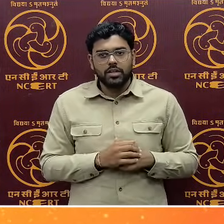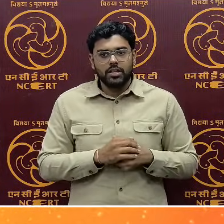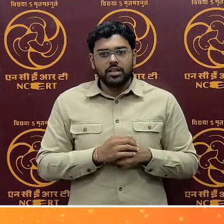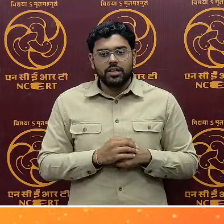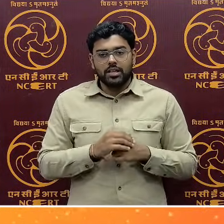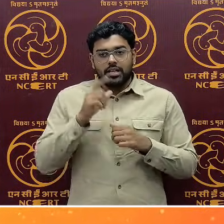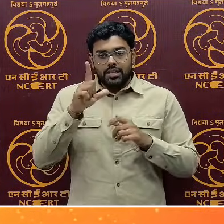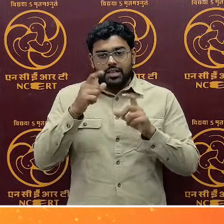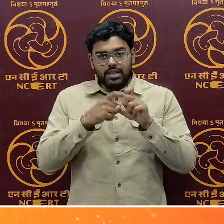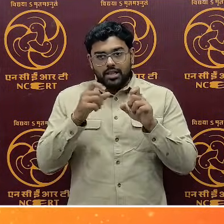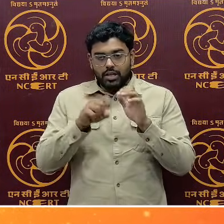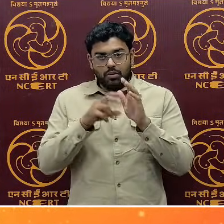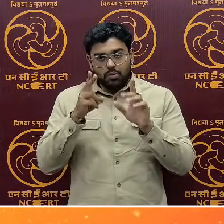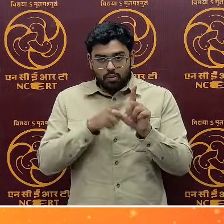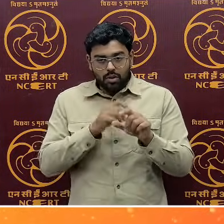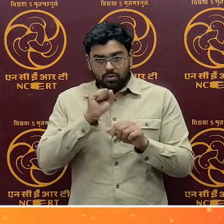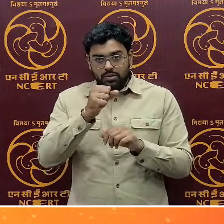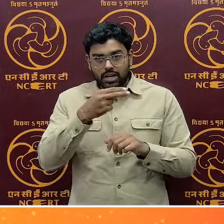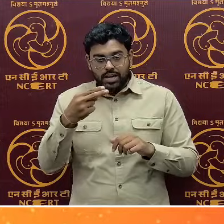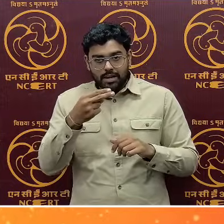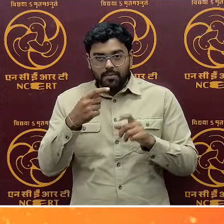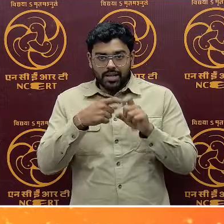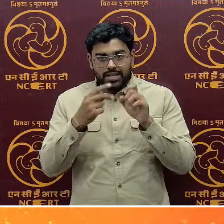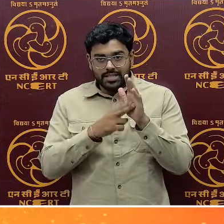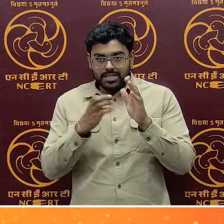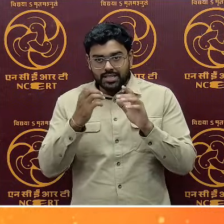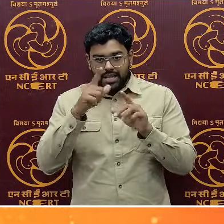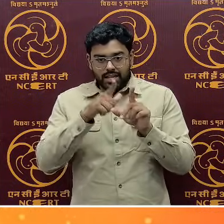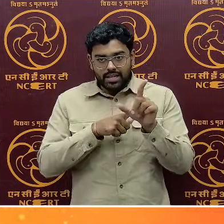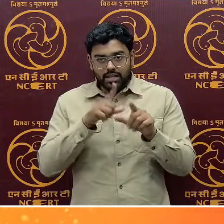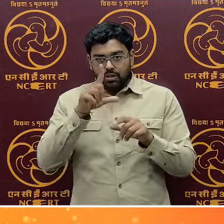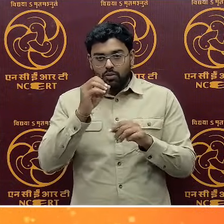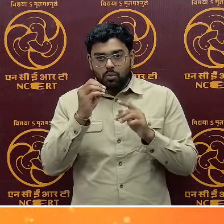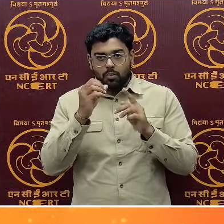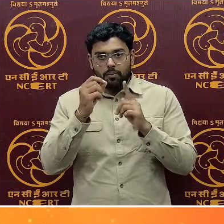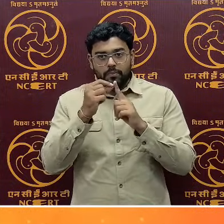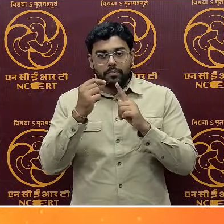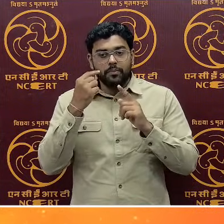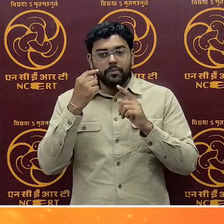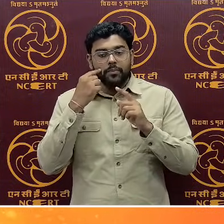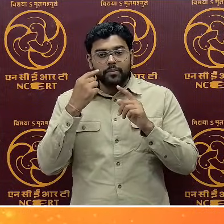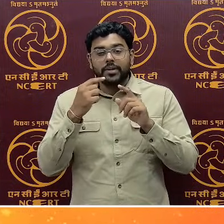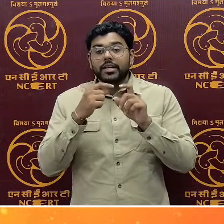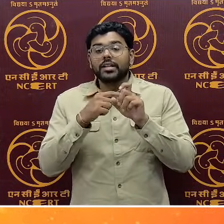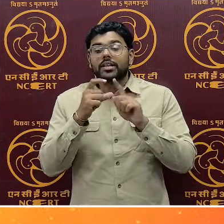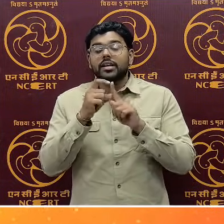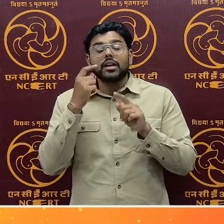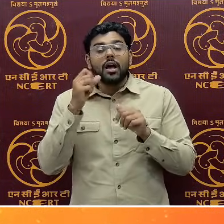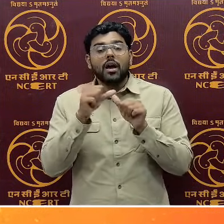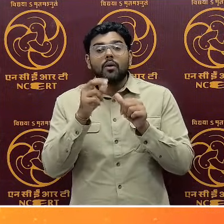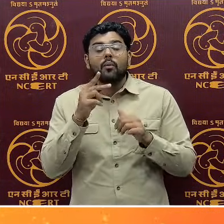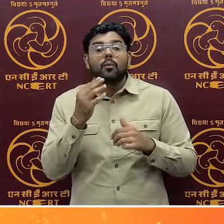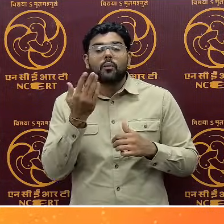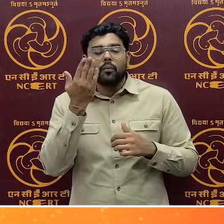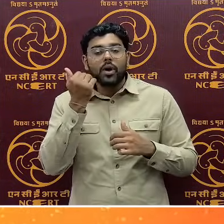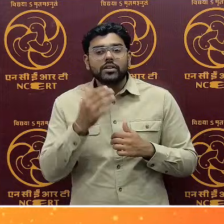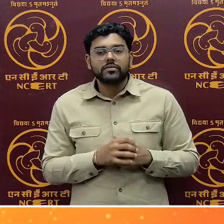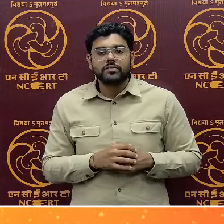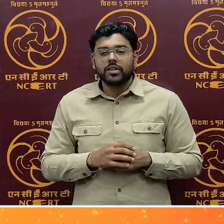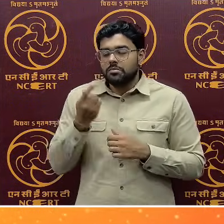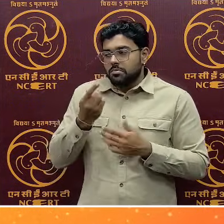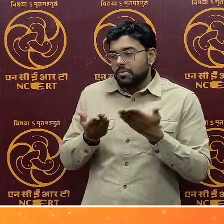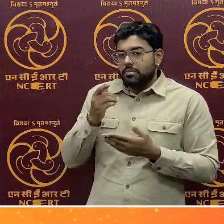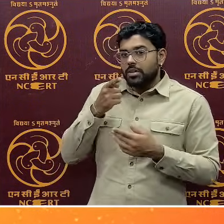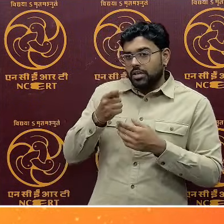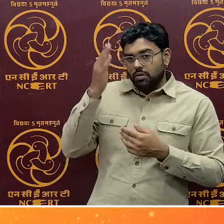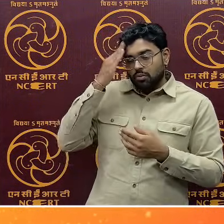was Encyclopedia, and everyone called him by that name because Because he knew all the facts. he knew all